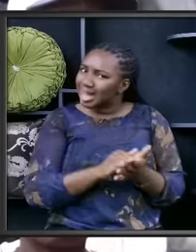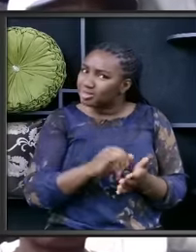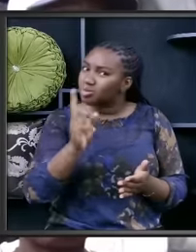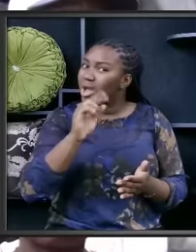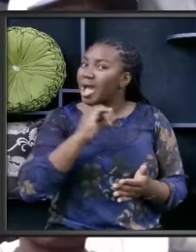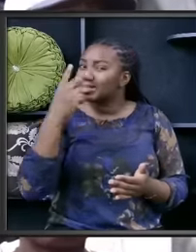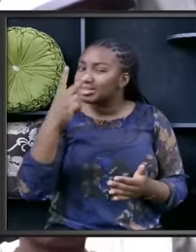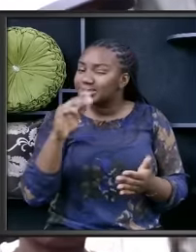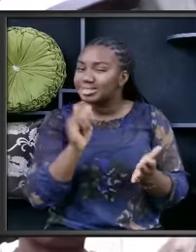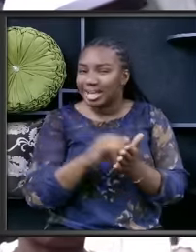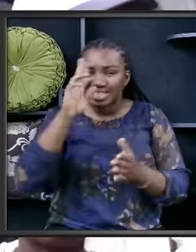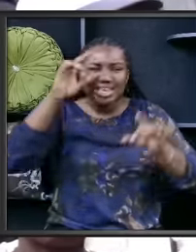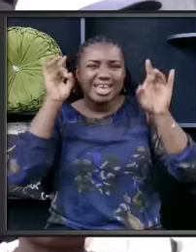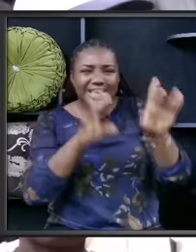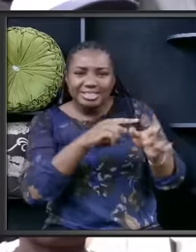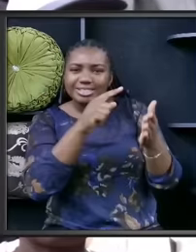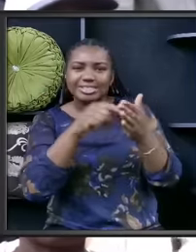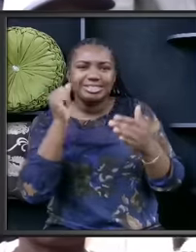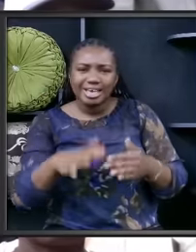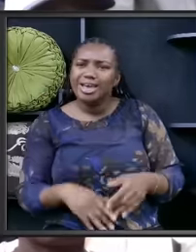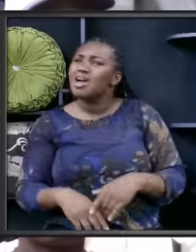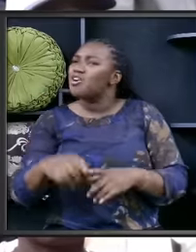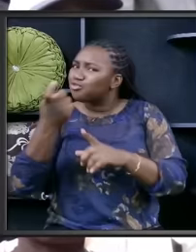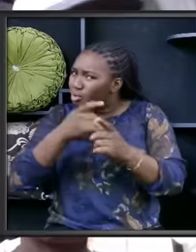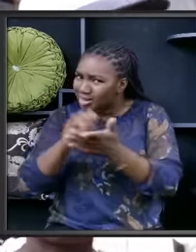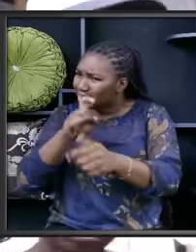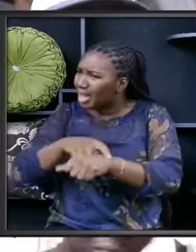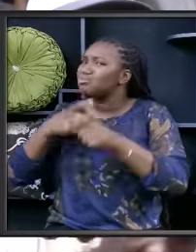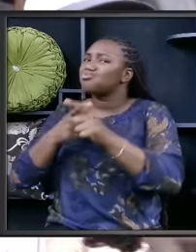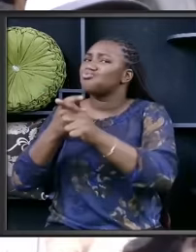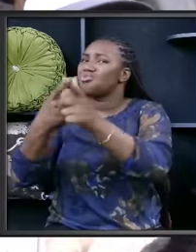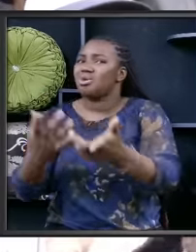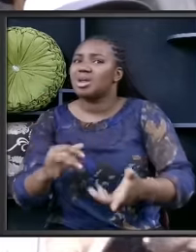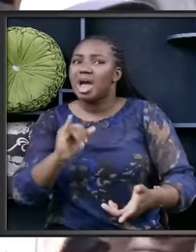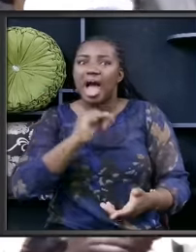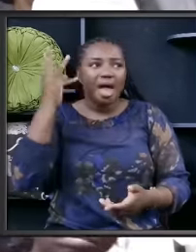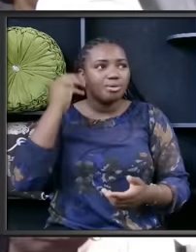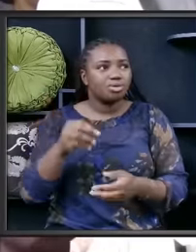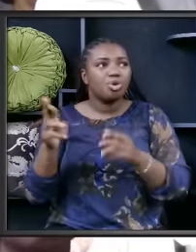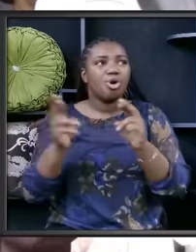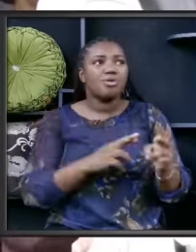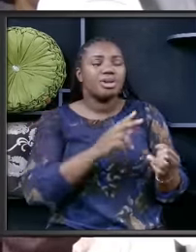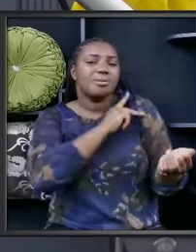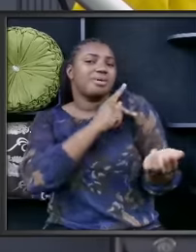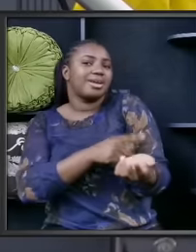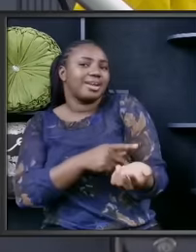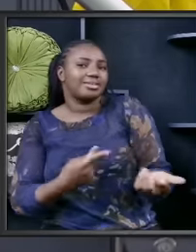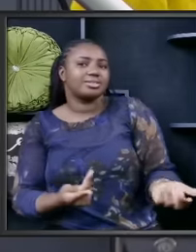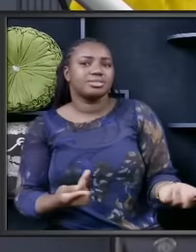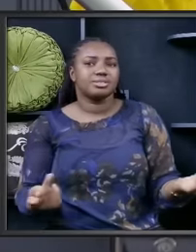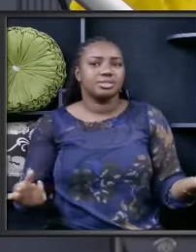you hate this girl. And you can't carry me. Why you no run from that moment, sir? I don't get belly. Yeah. I don't get belly